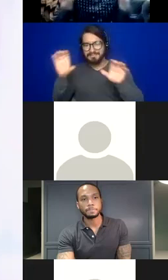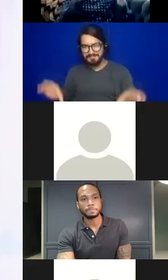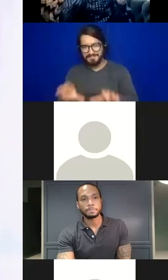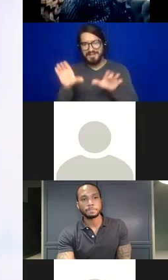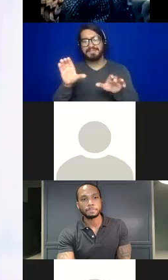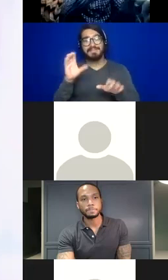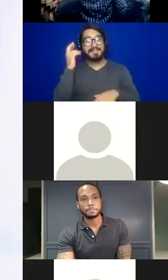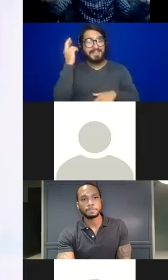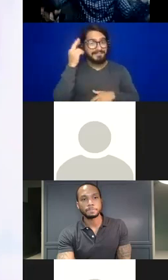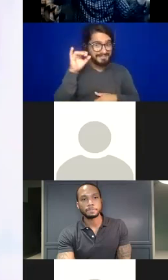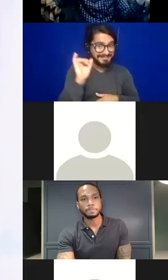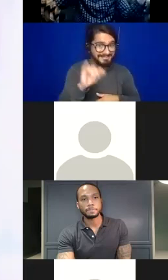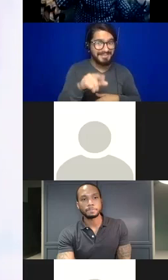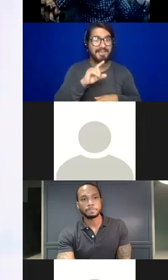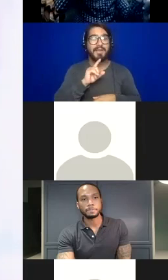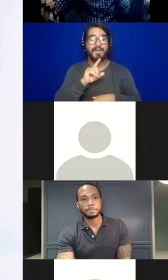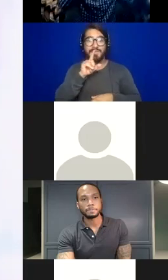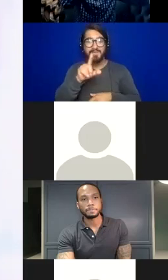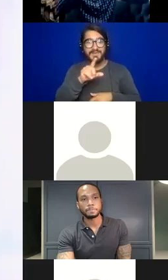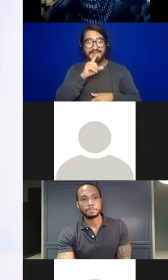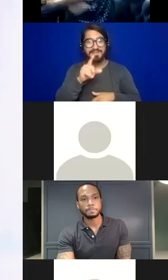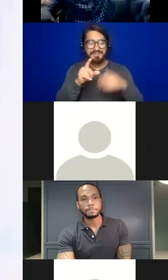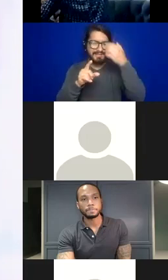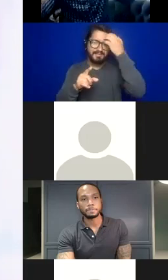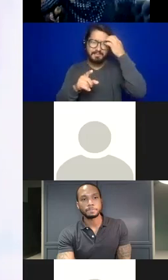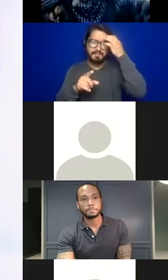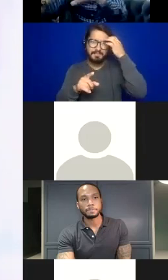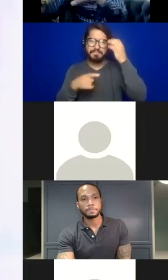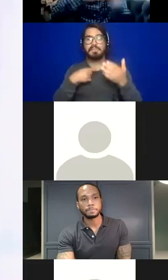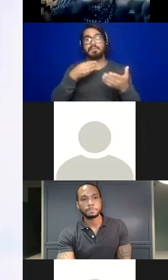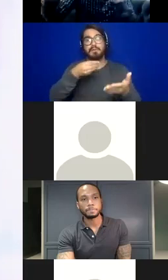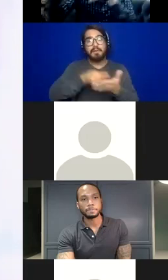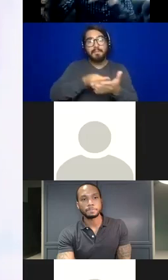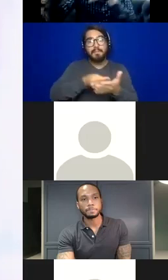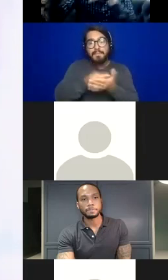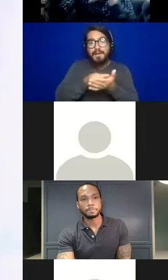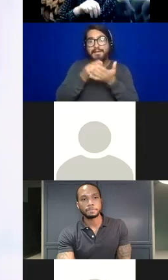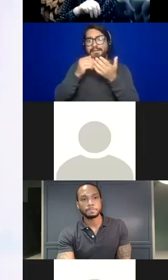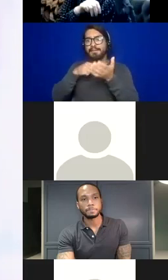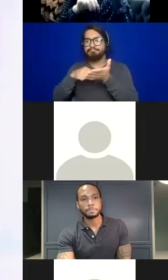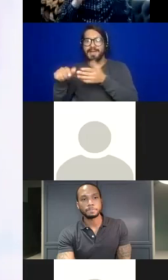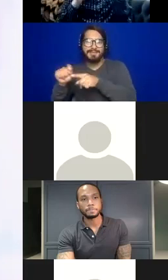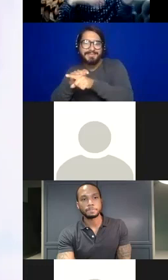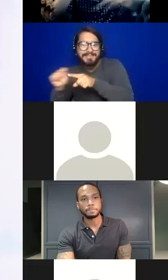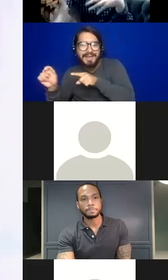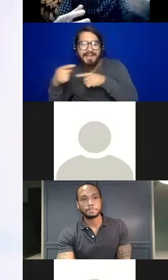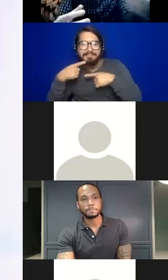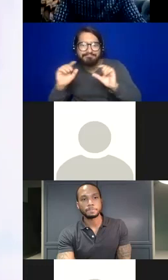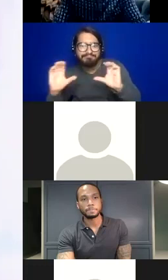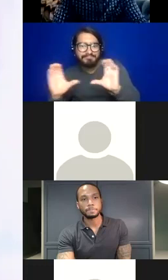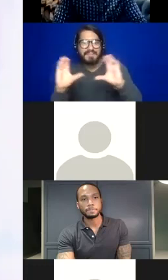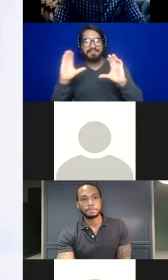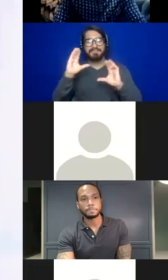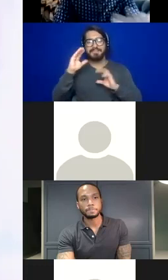it comes with all of the, like it costs money to get trained and all that stuff, right? However, there is